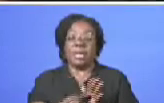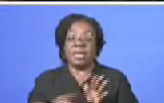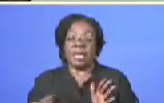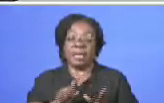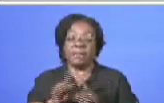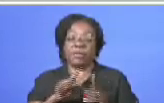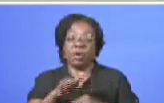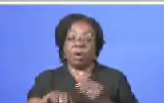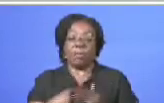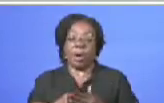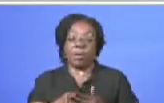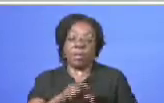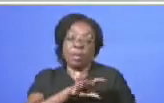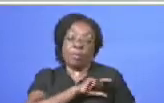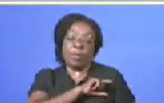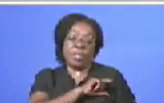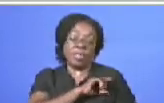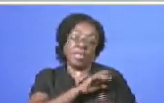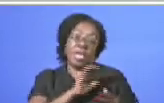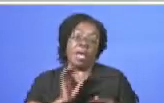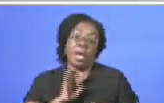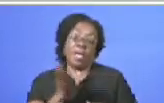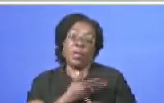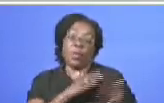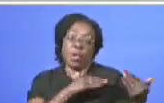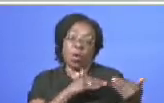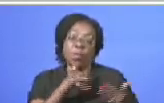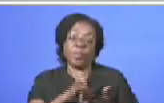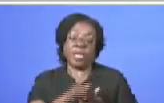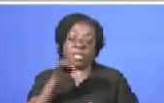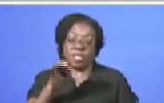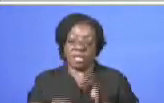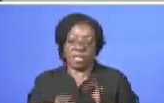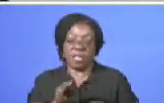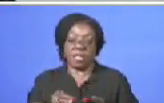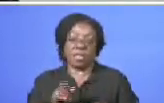investigation and we hope that justice do prevail in respect to these matters.